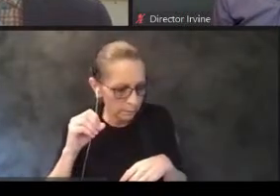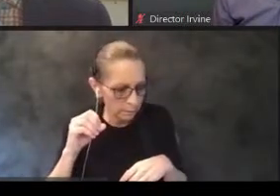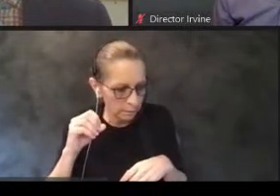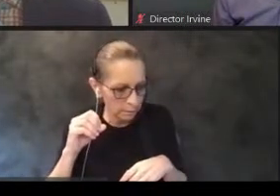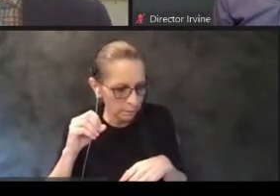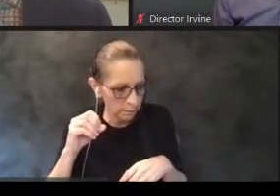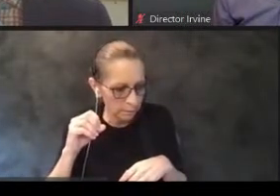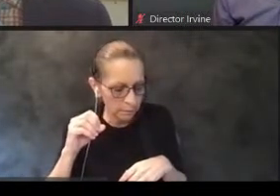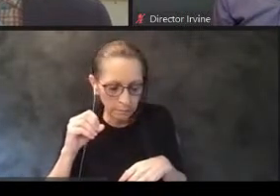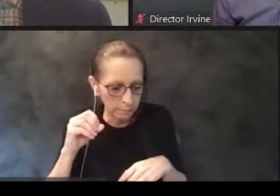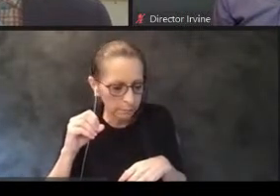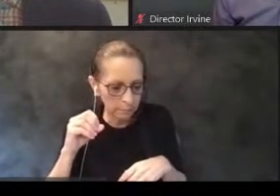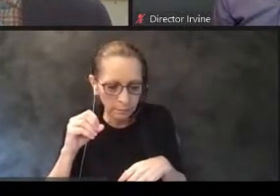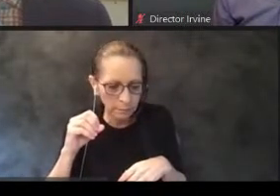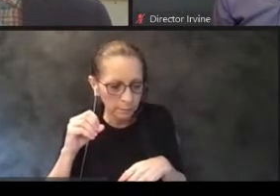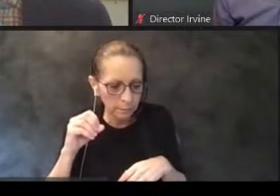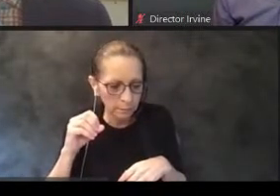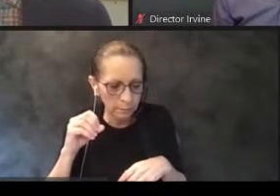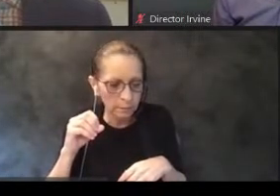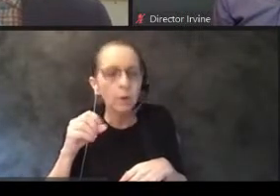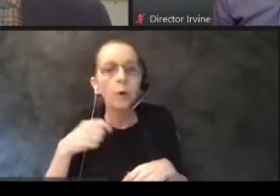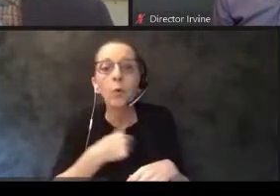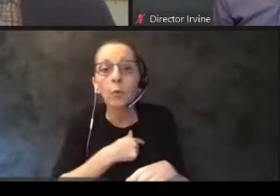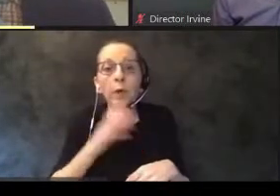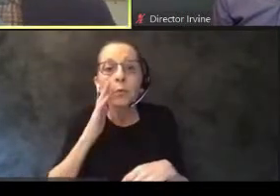okay, PPEs, okay, in 3 years?